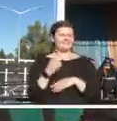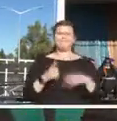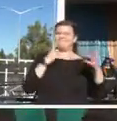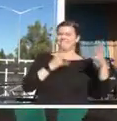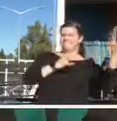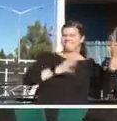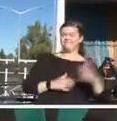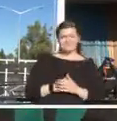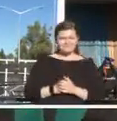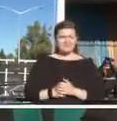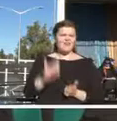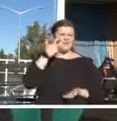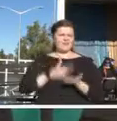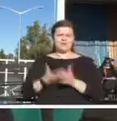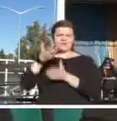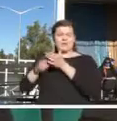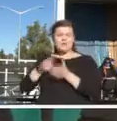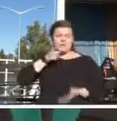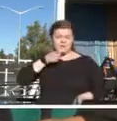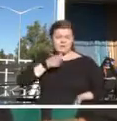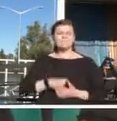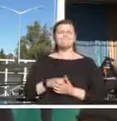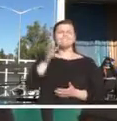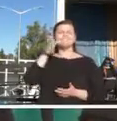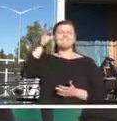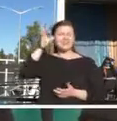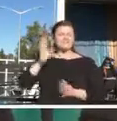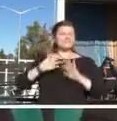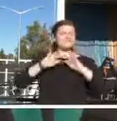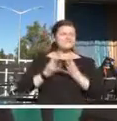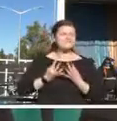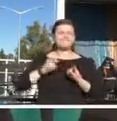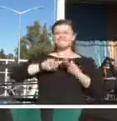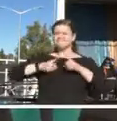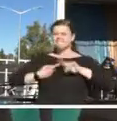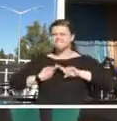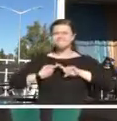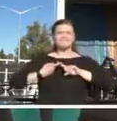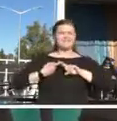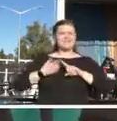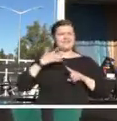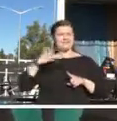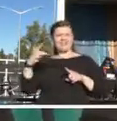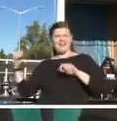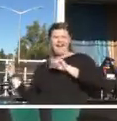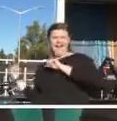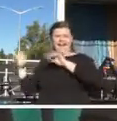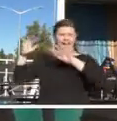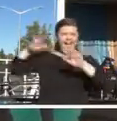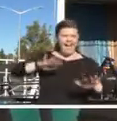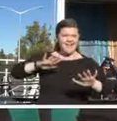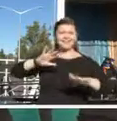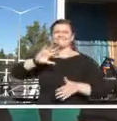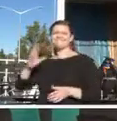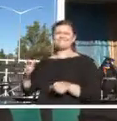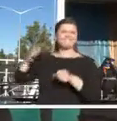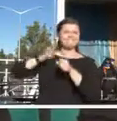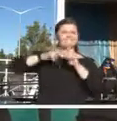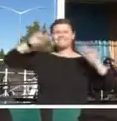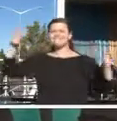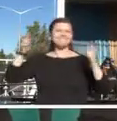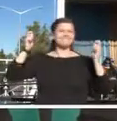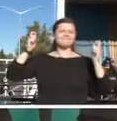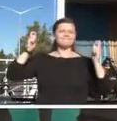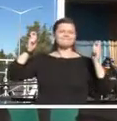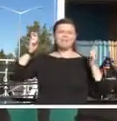Noticeably missing are the parents, families, friends who usually join us for this very special occasion, although